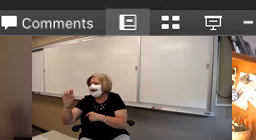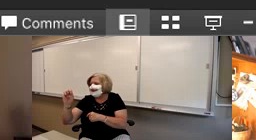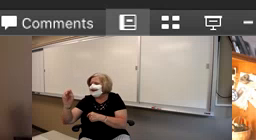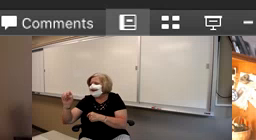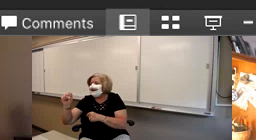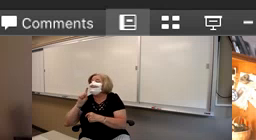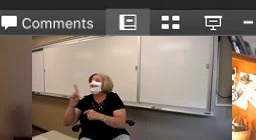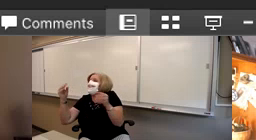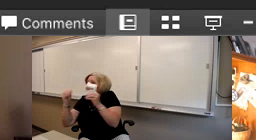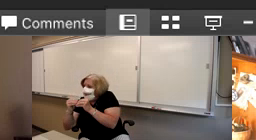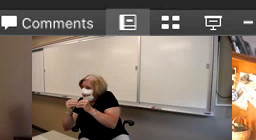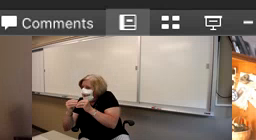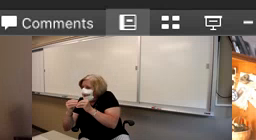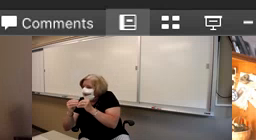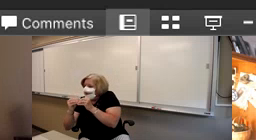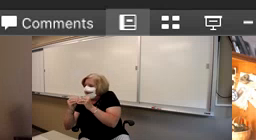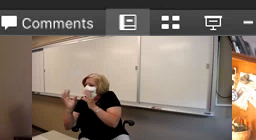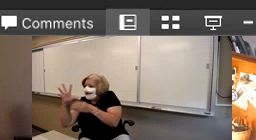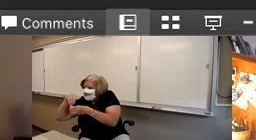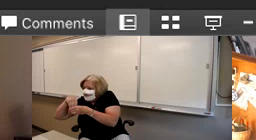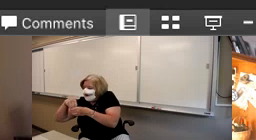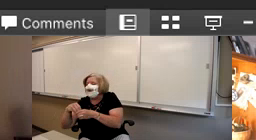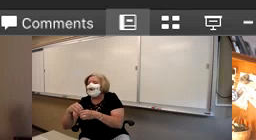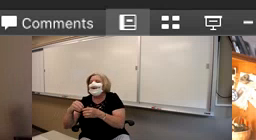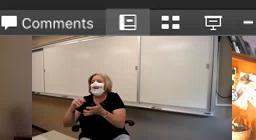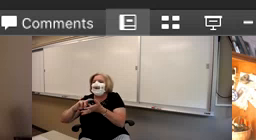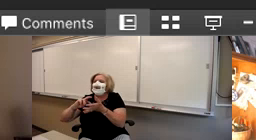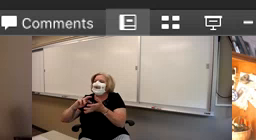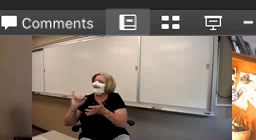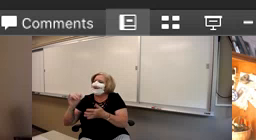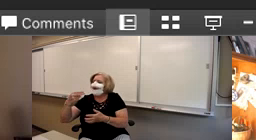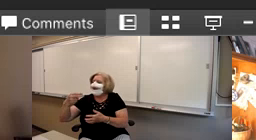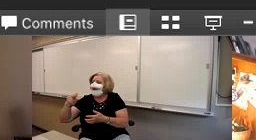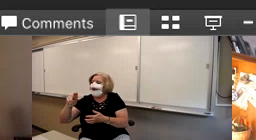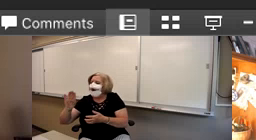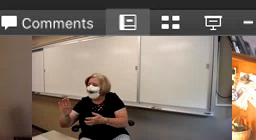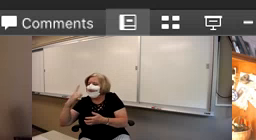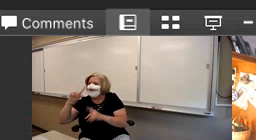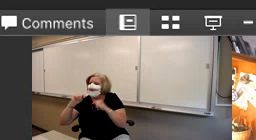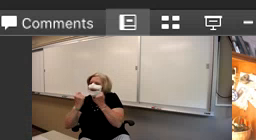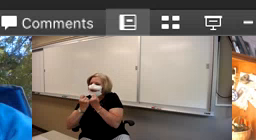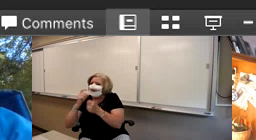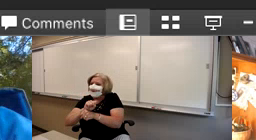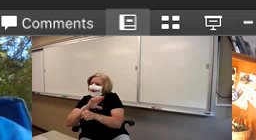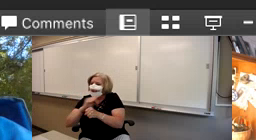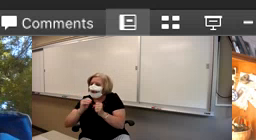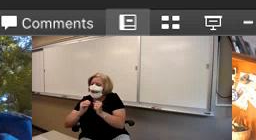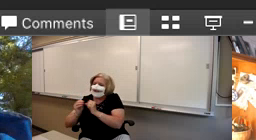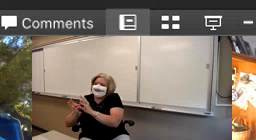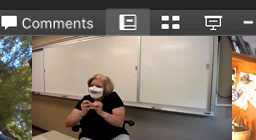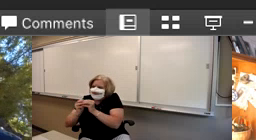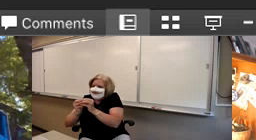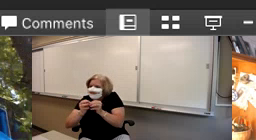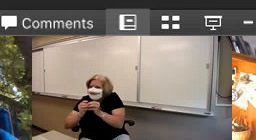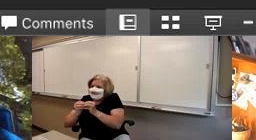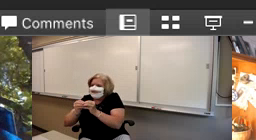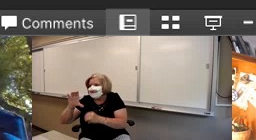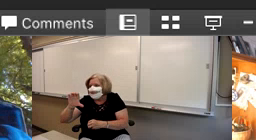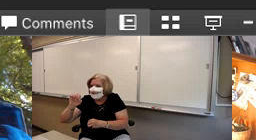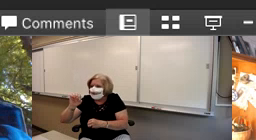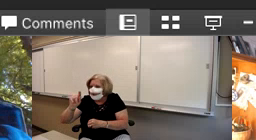that, right? Teams is basically a hub for teamwork and collaboration. So it allows